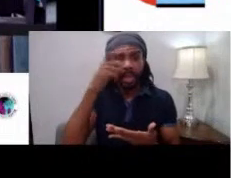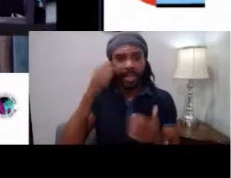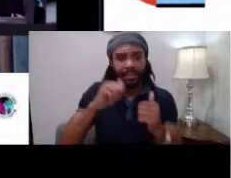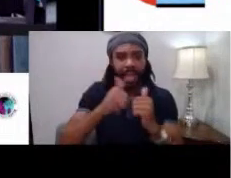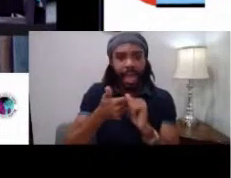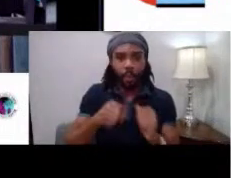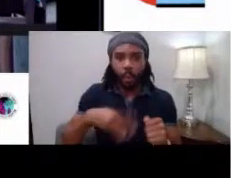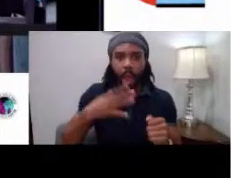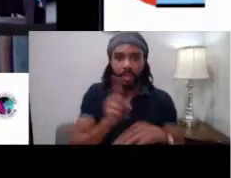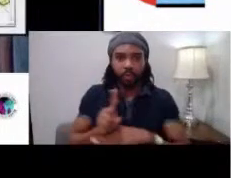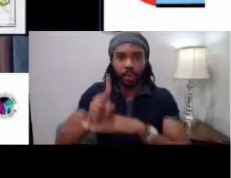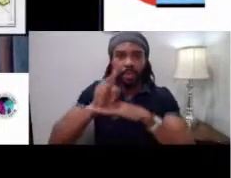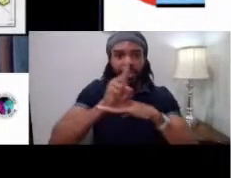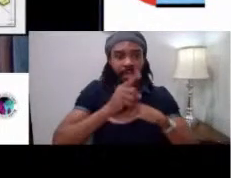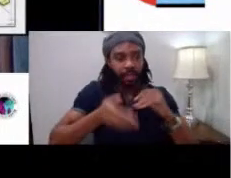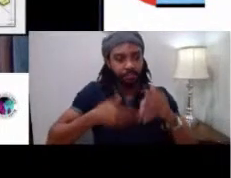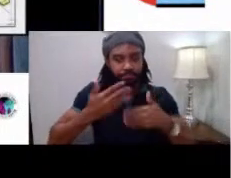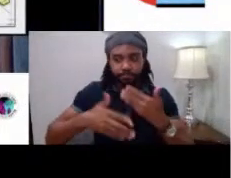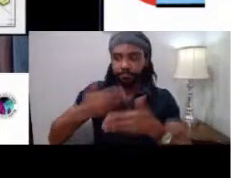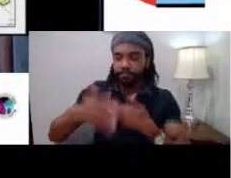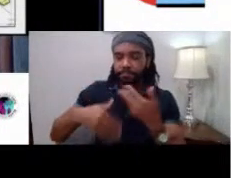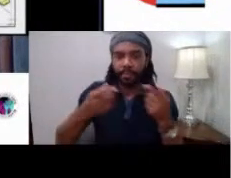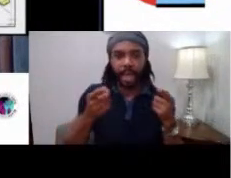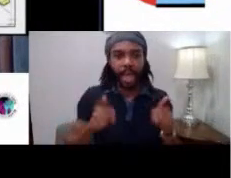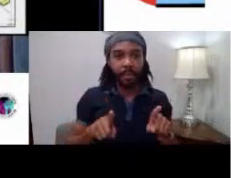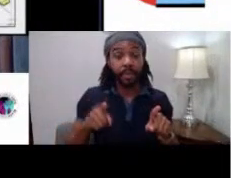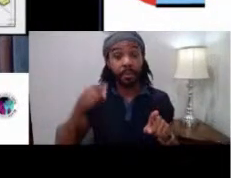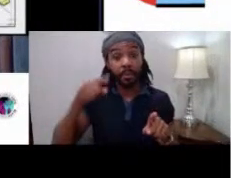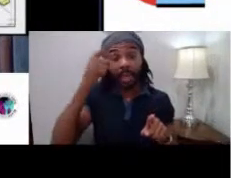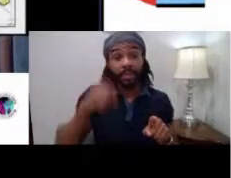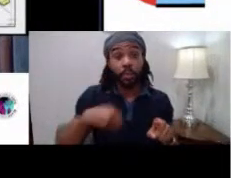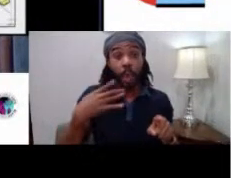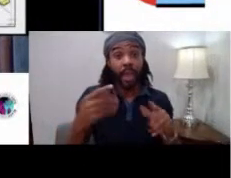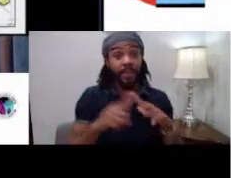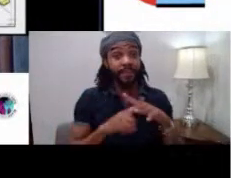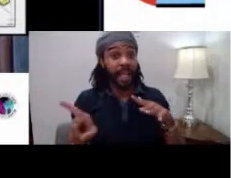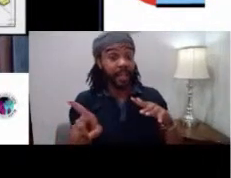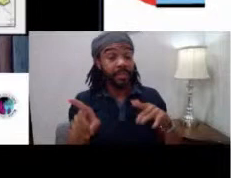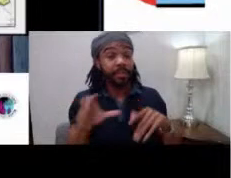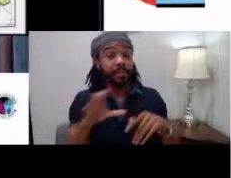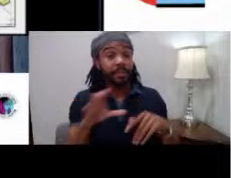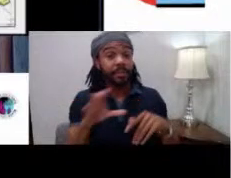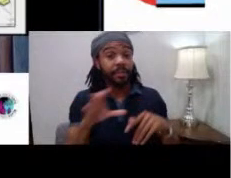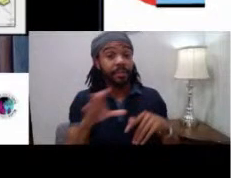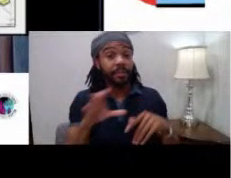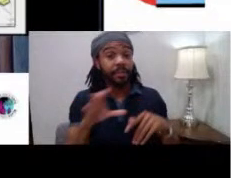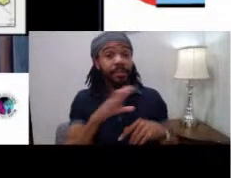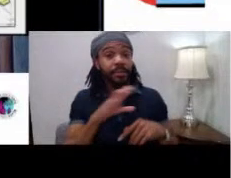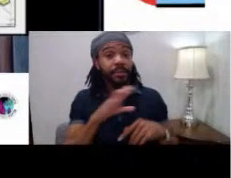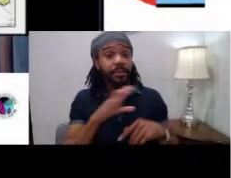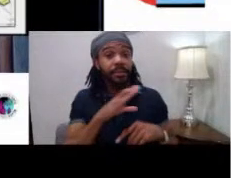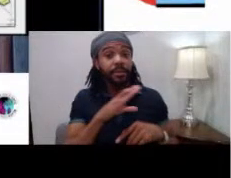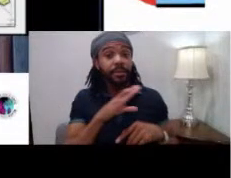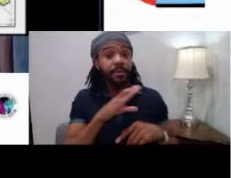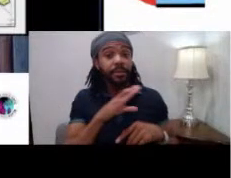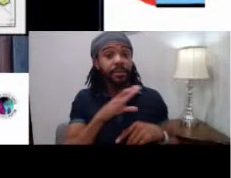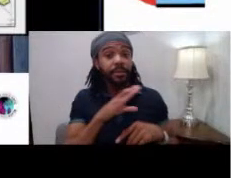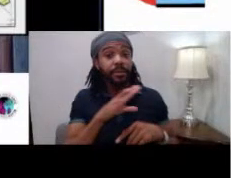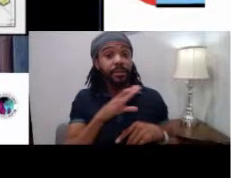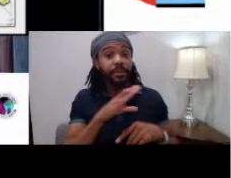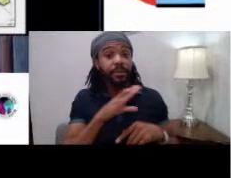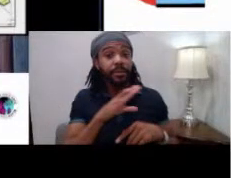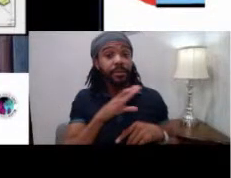operates. Because of white flight and the exclusionary and state-supported development, policing, and protection of